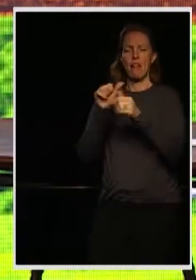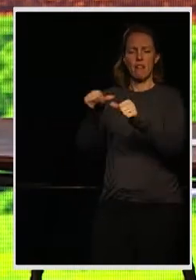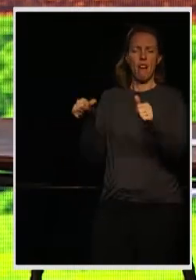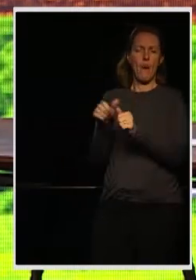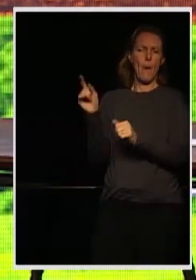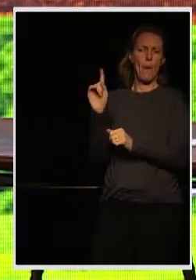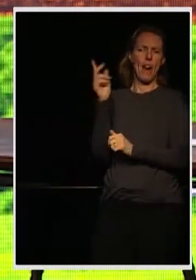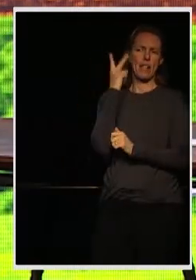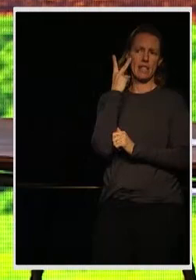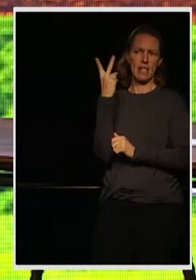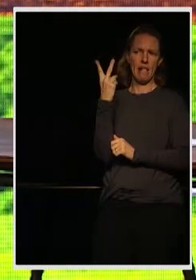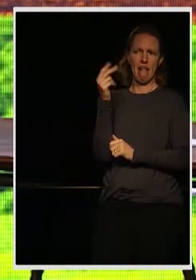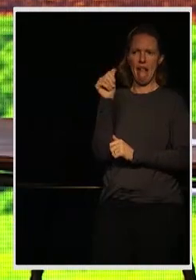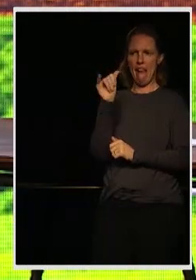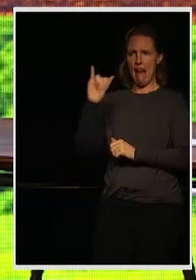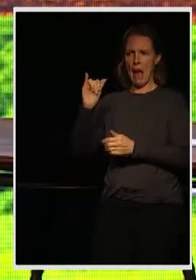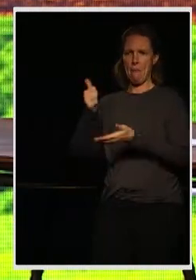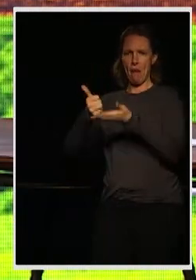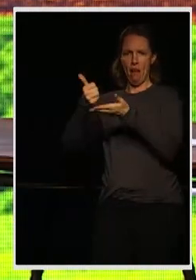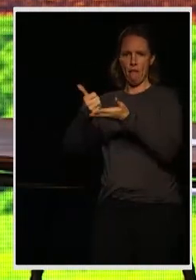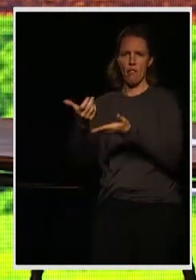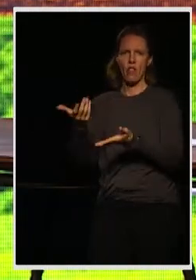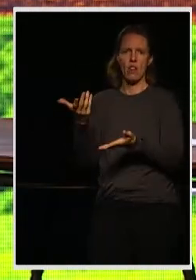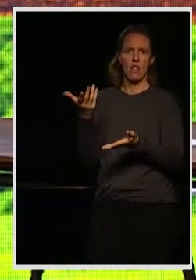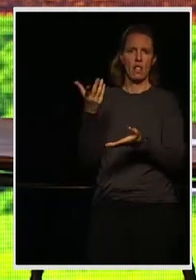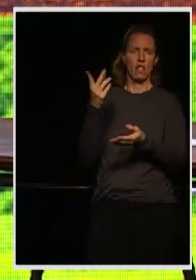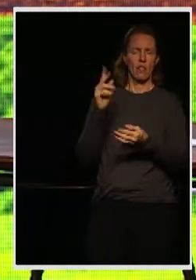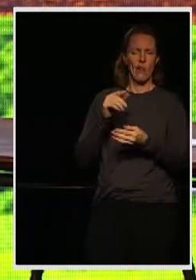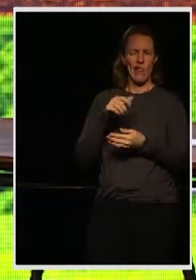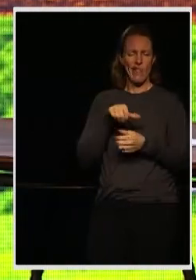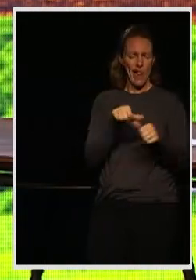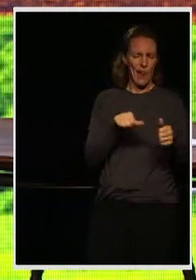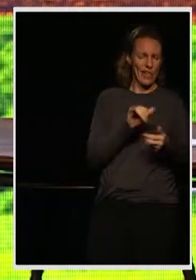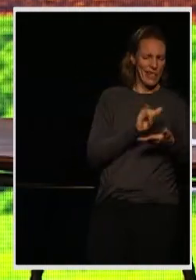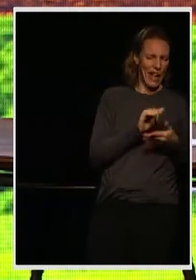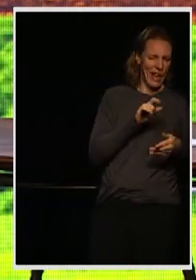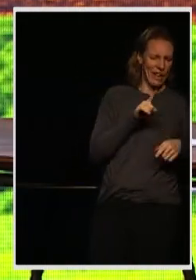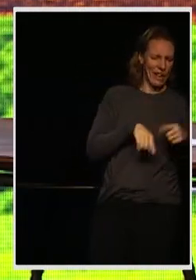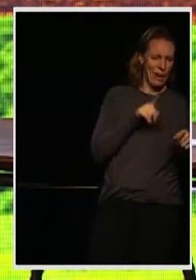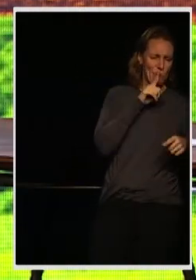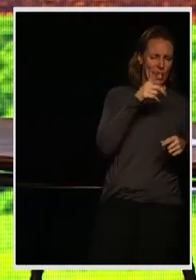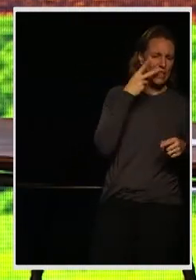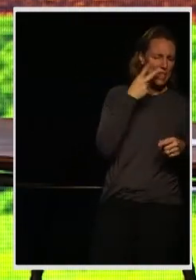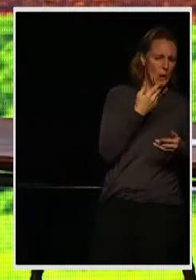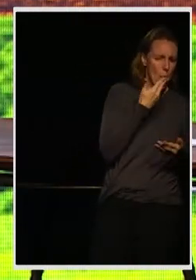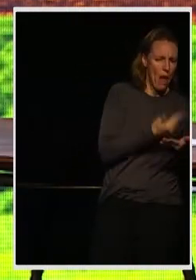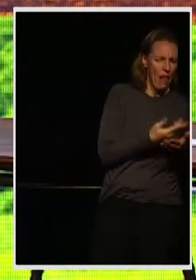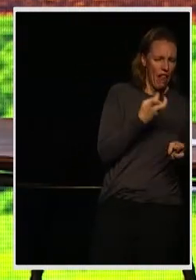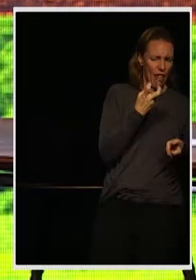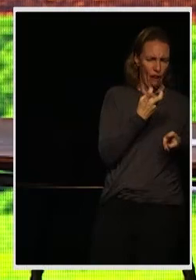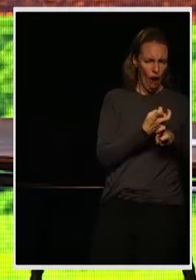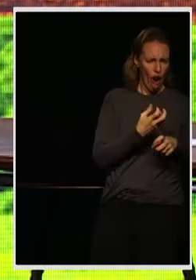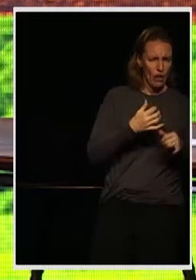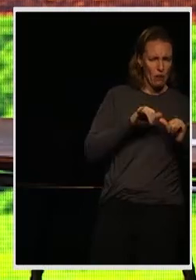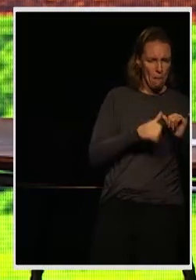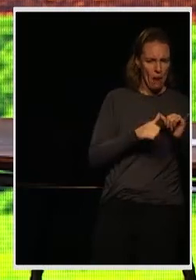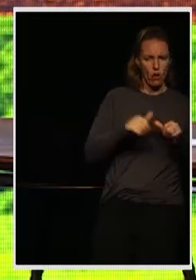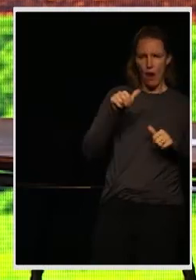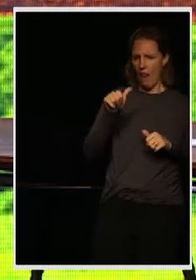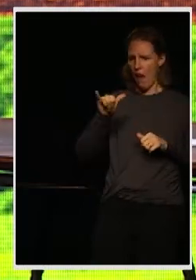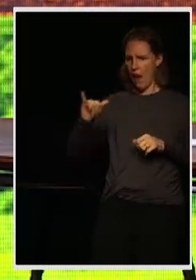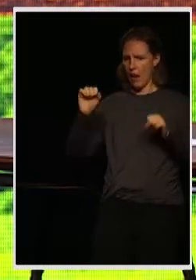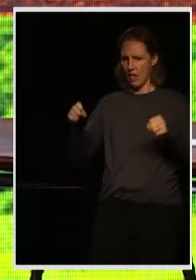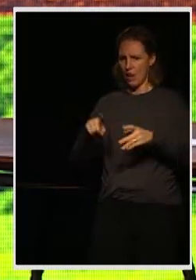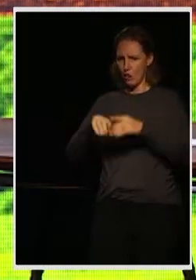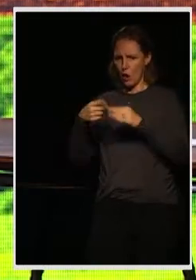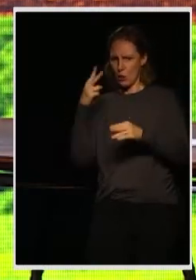in, is the areas that we can't really see well, and they're difficult to measure, AI can start to see.